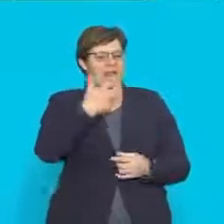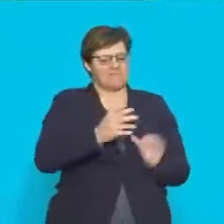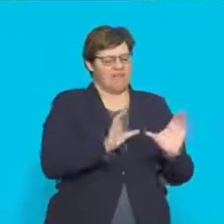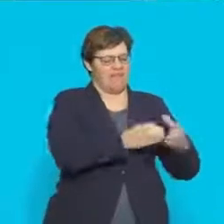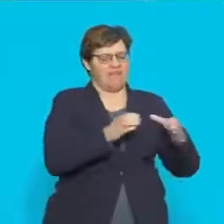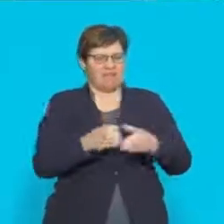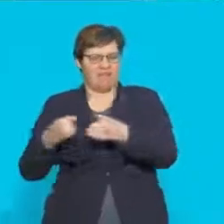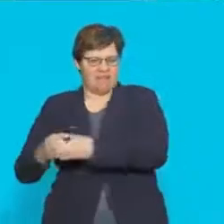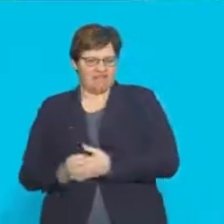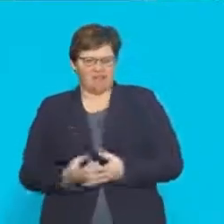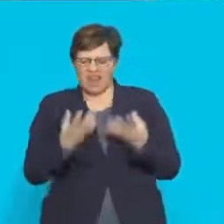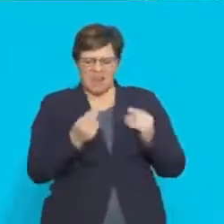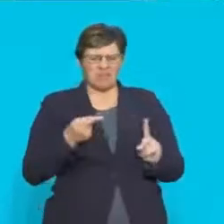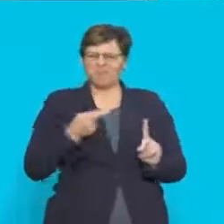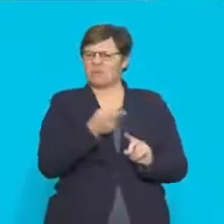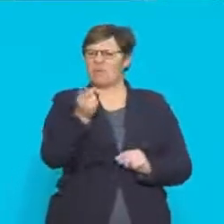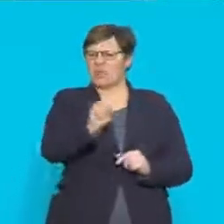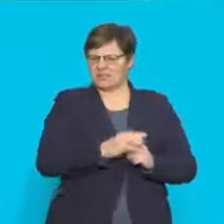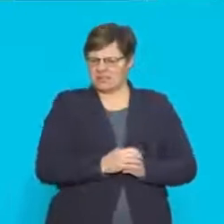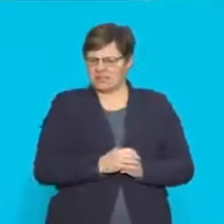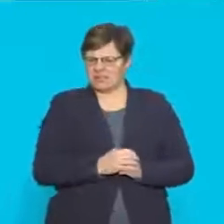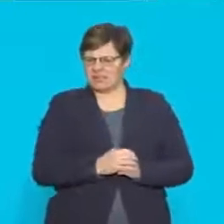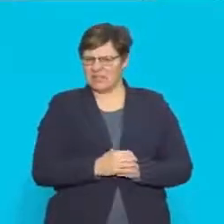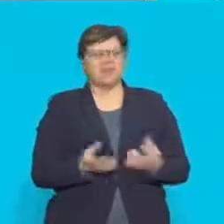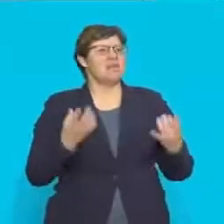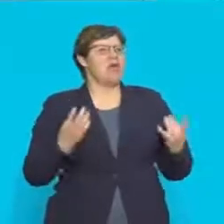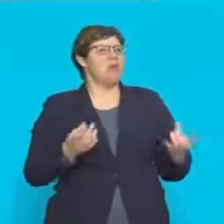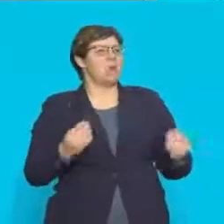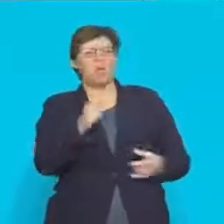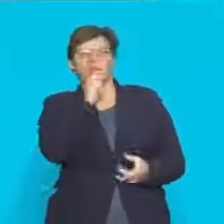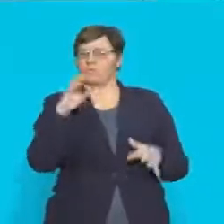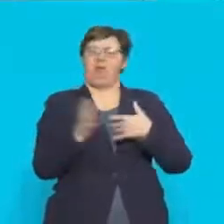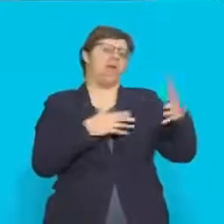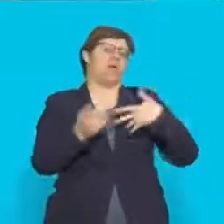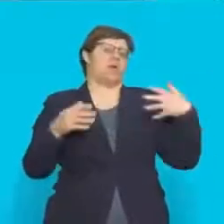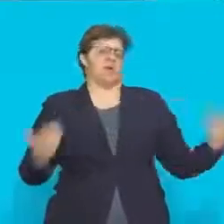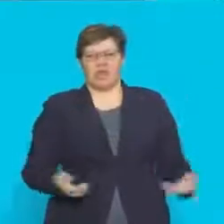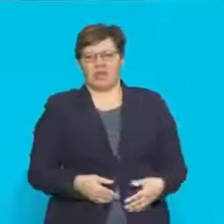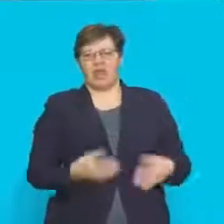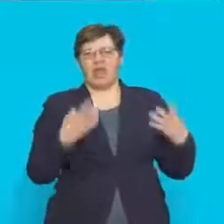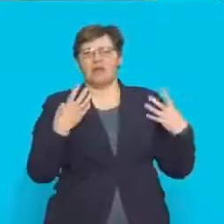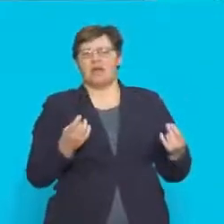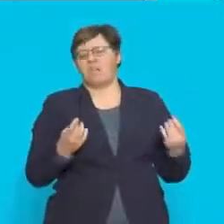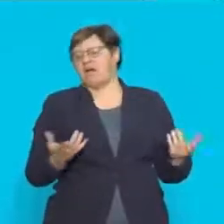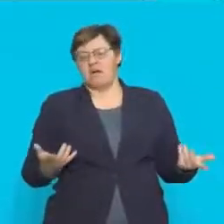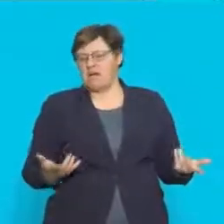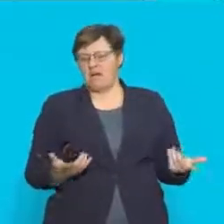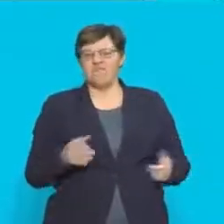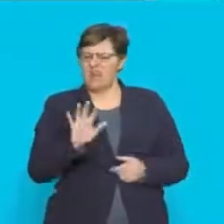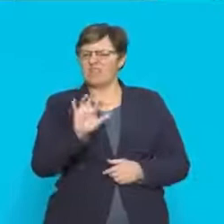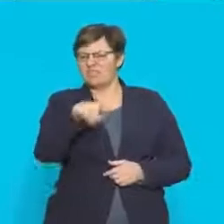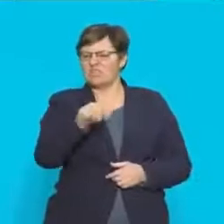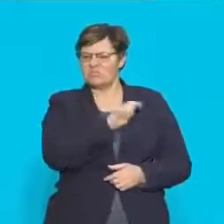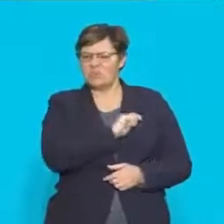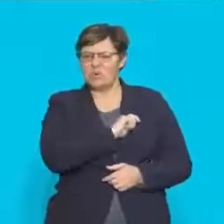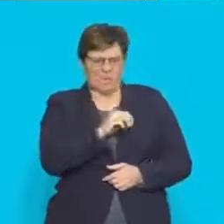a number? I know that we use that word loosely, right? Number is 5. Yes, that's true, but what exactly